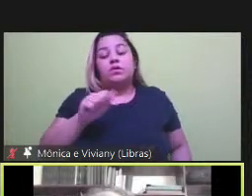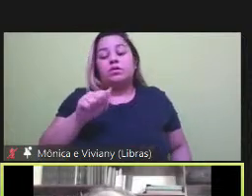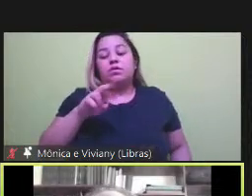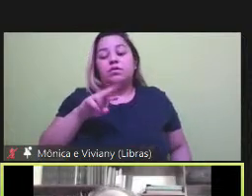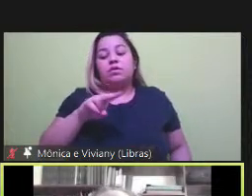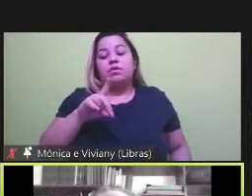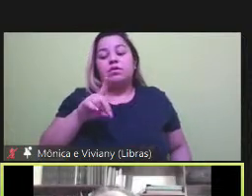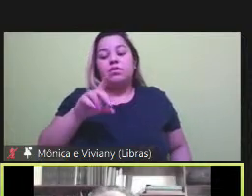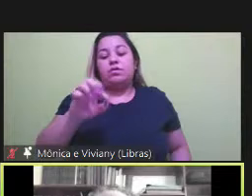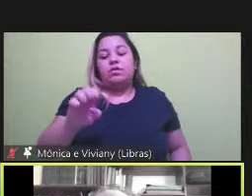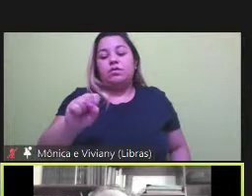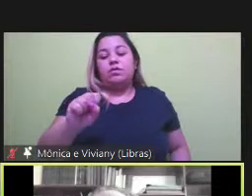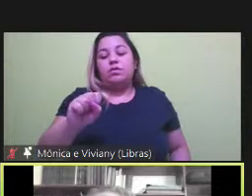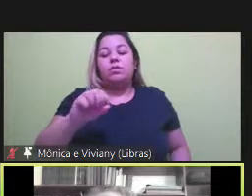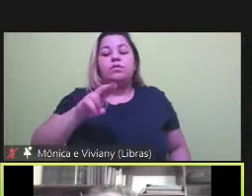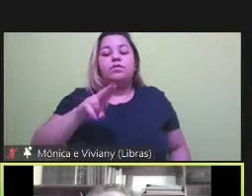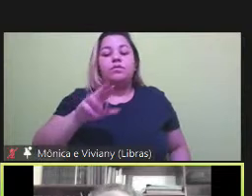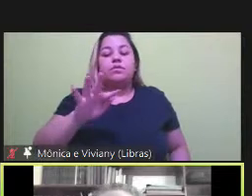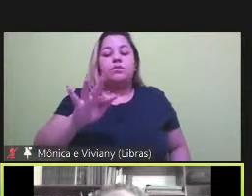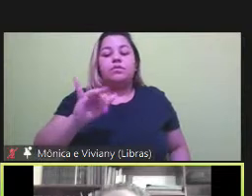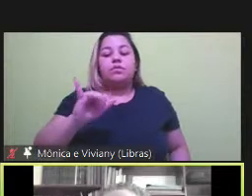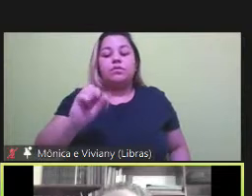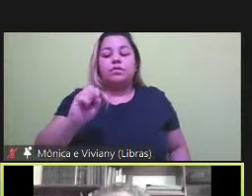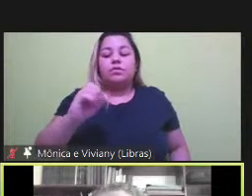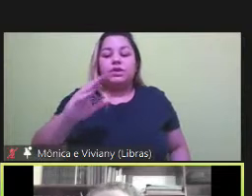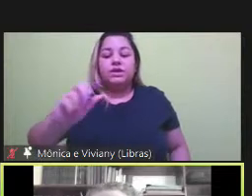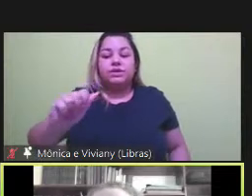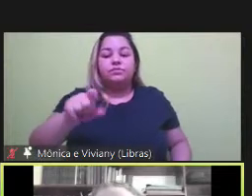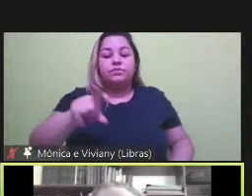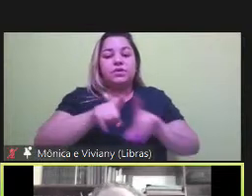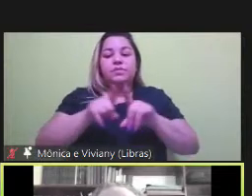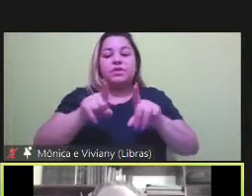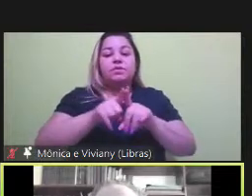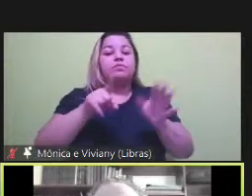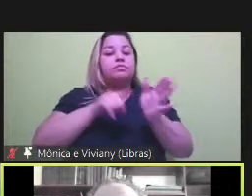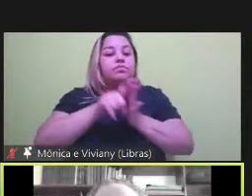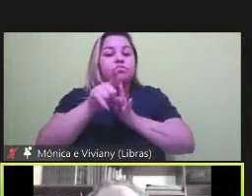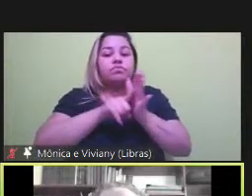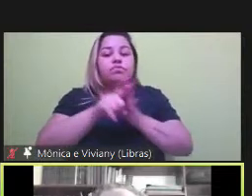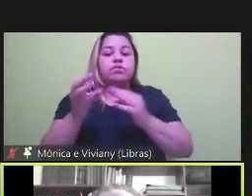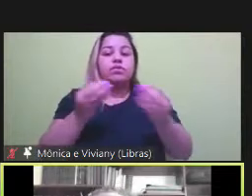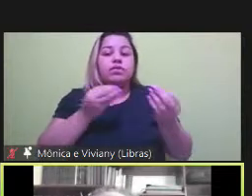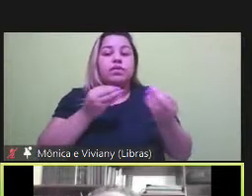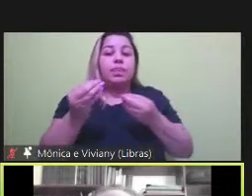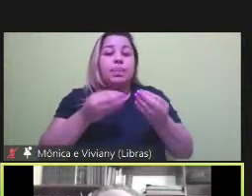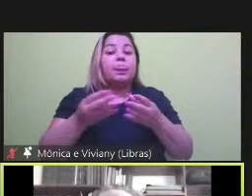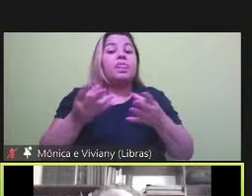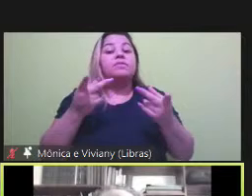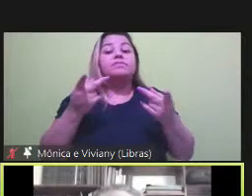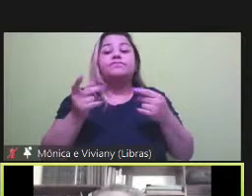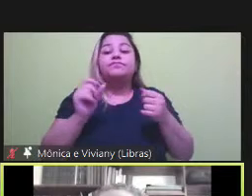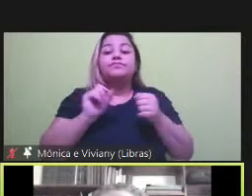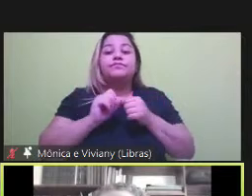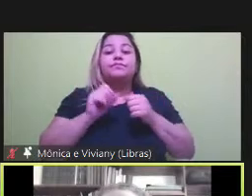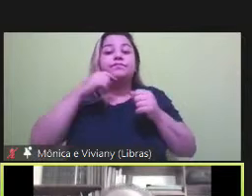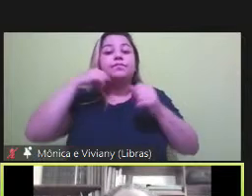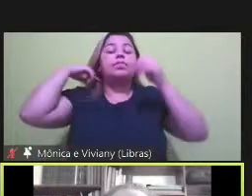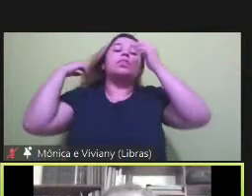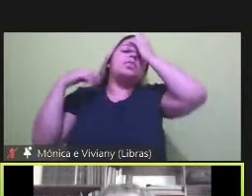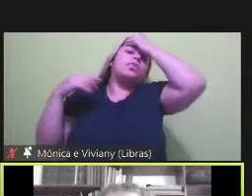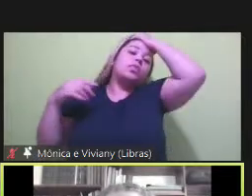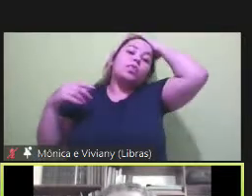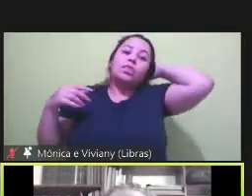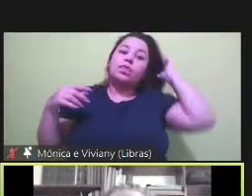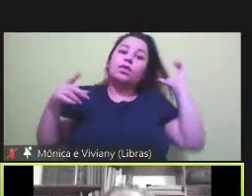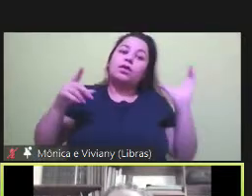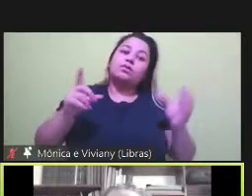decide jointly this, and after that, they would analyze how they're going to act. And then